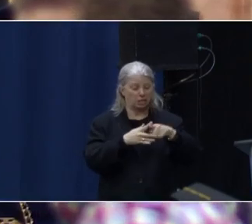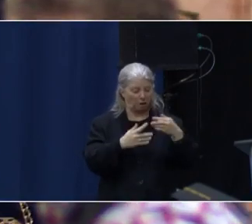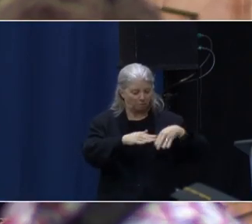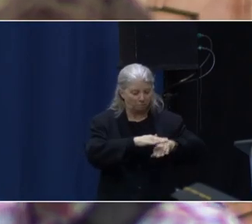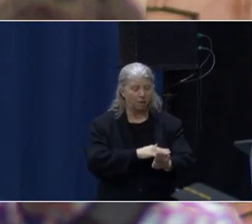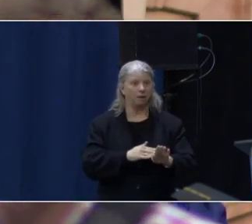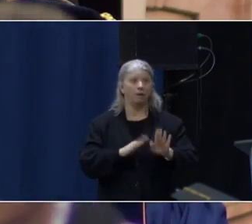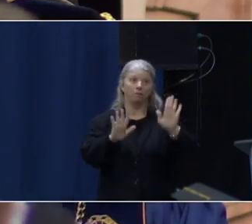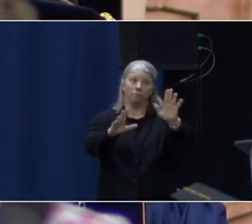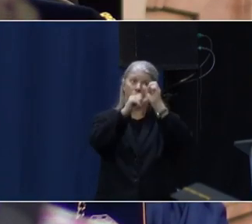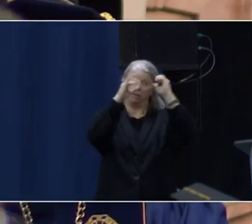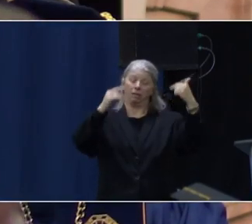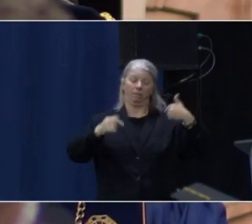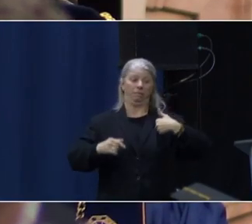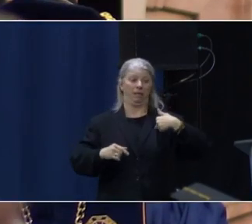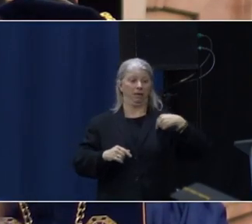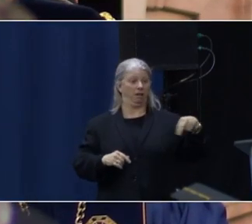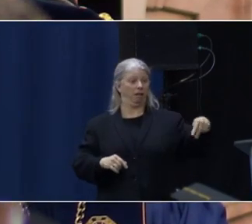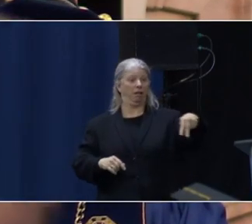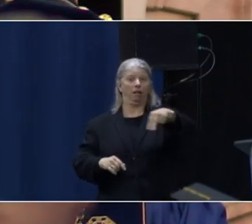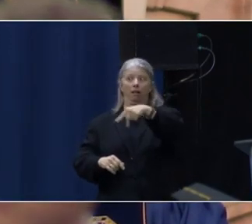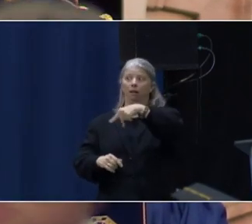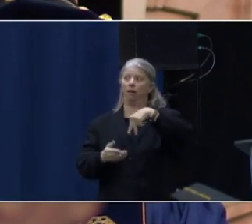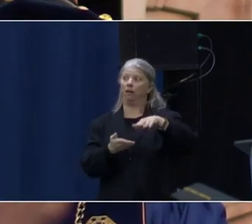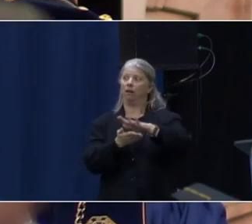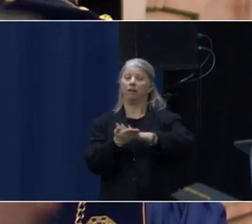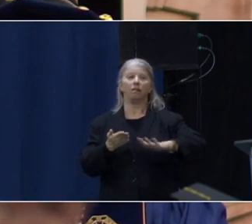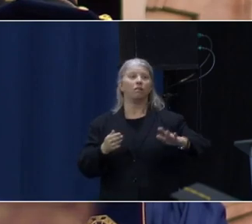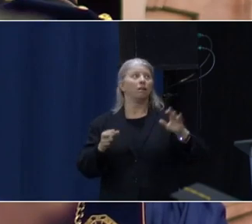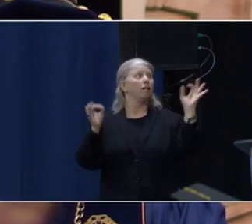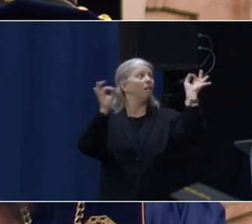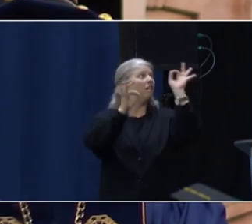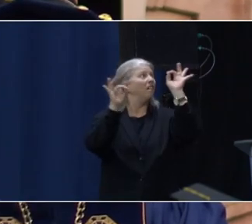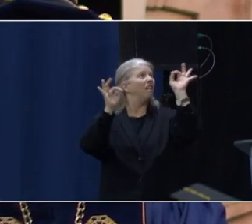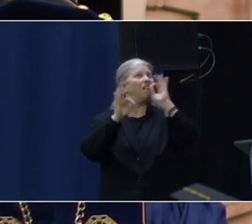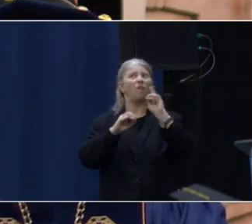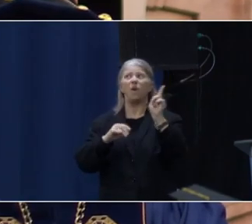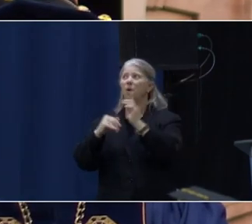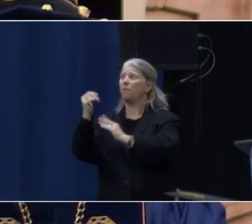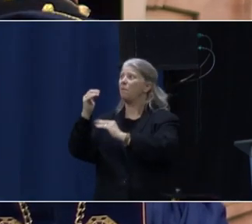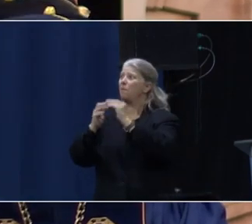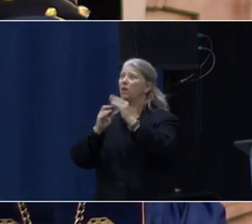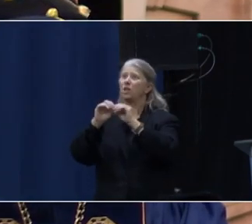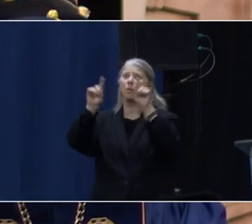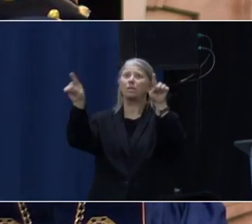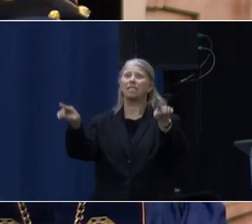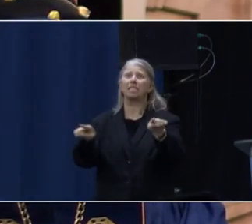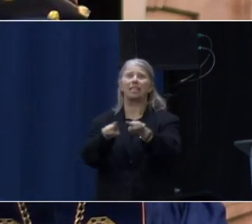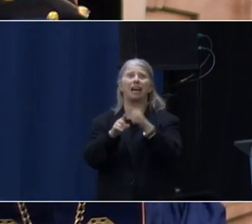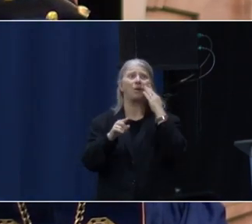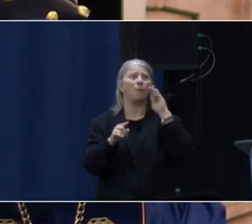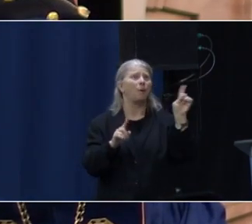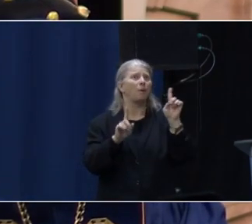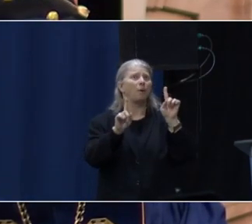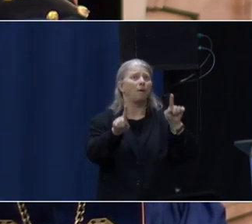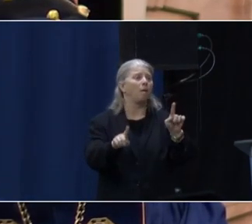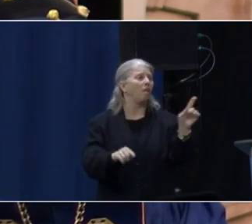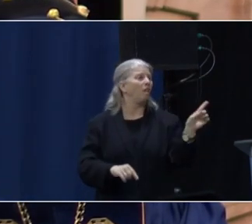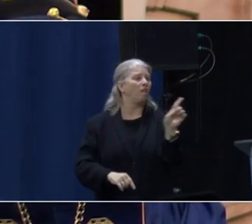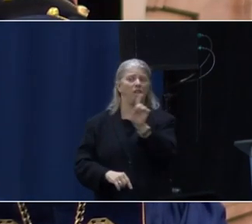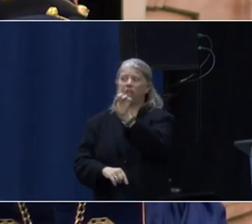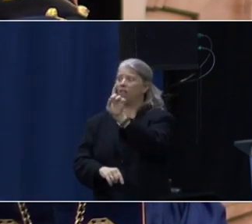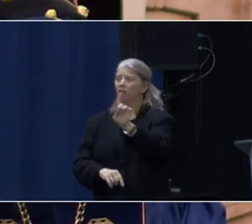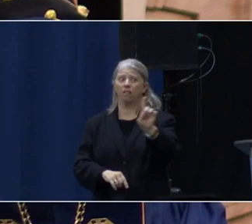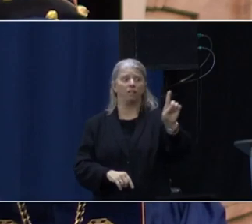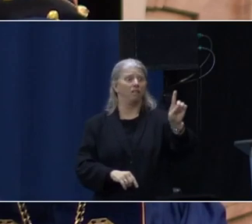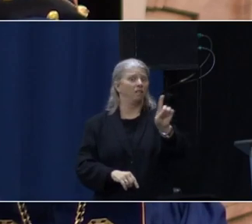So picture this, me walking around campus, not a single clue as to where I was, not a sign to point me in the right direction, just walking fast